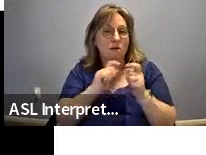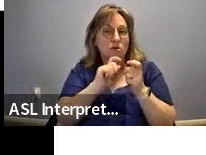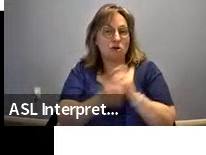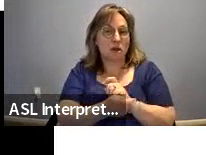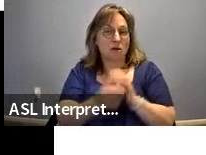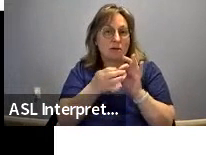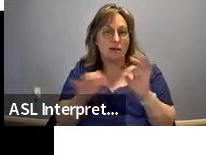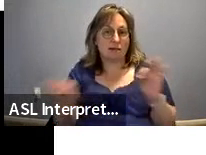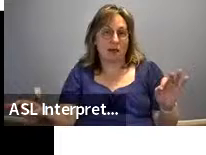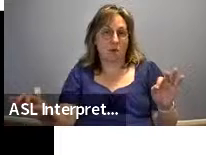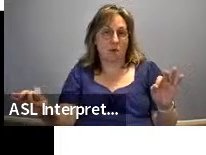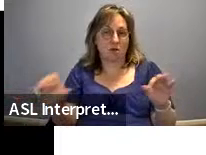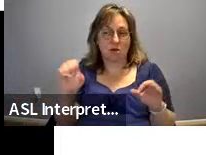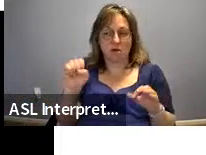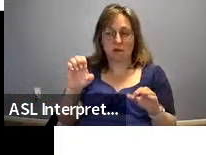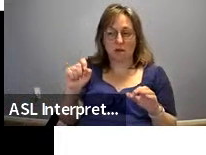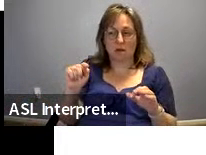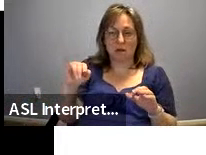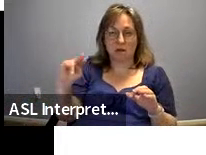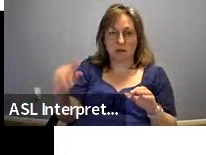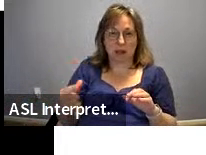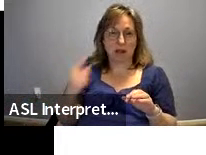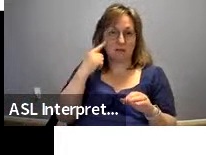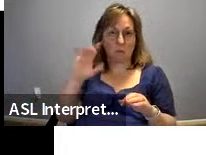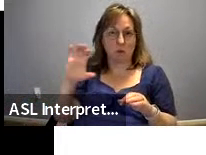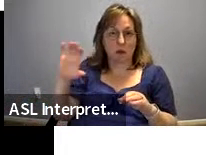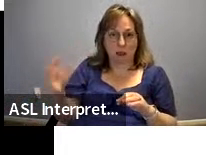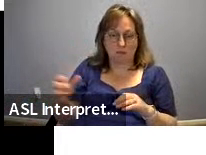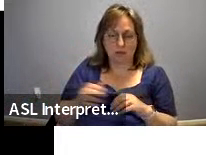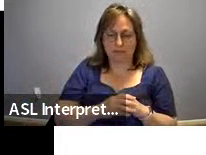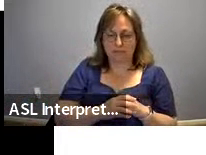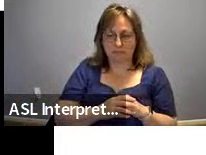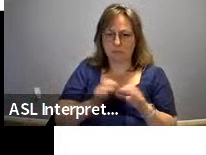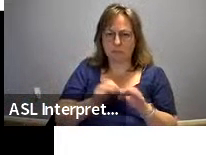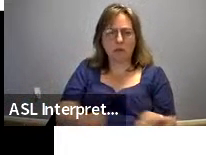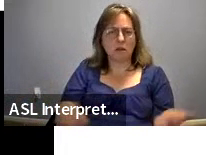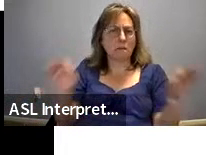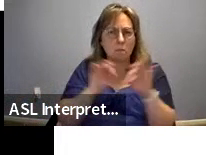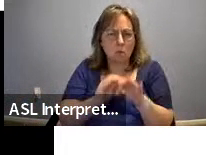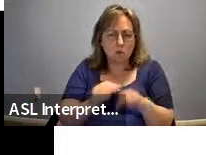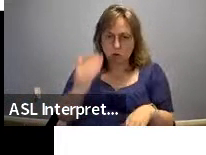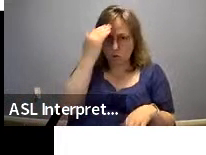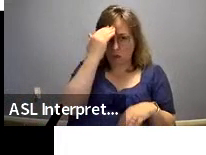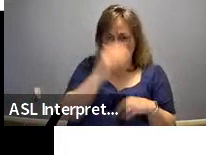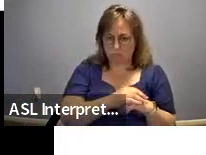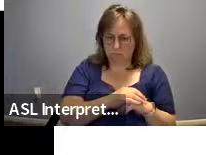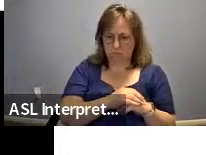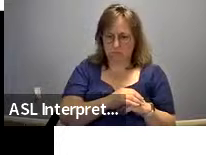settings in Canvas. First, it's important to note that you cannot